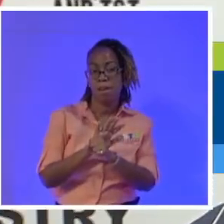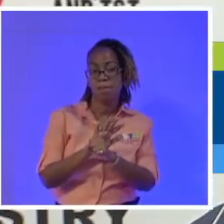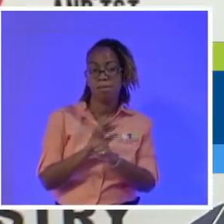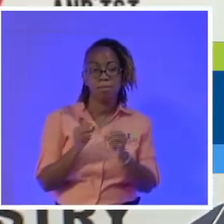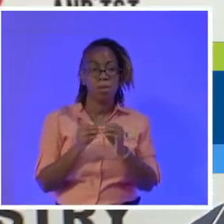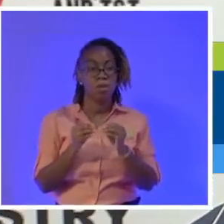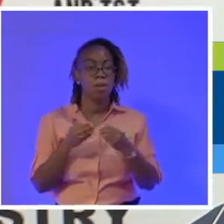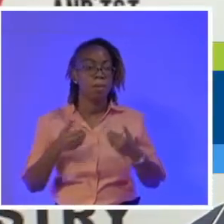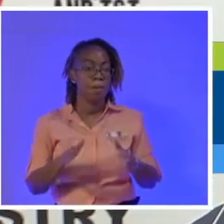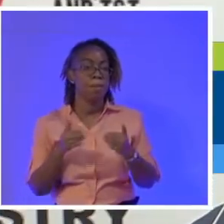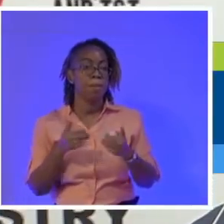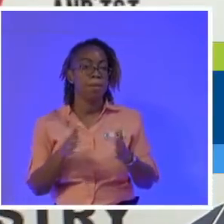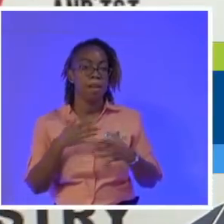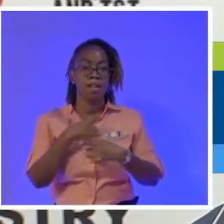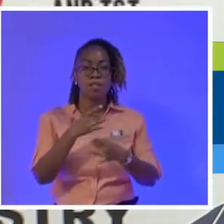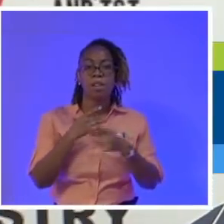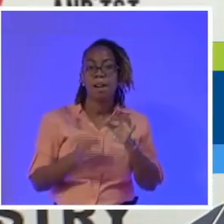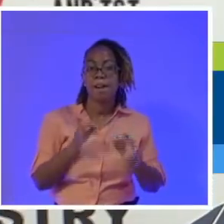if a patient